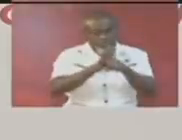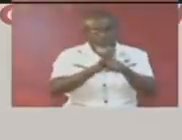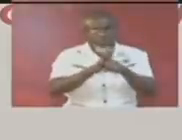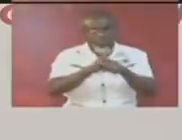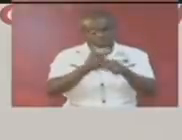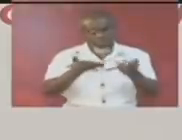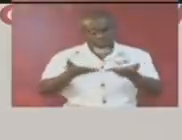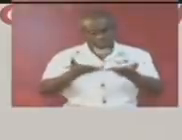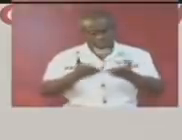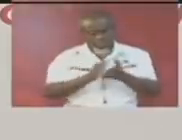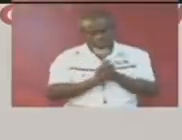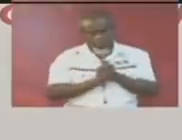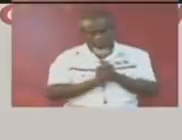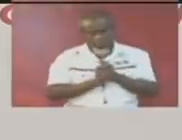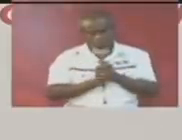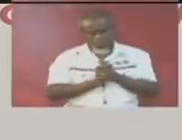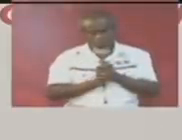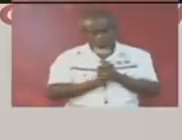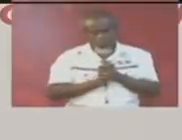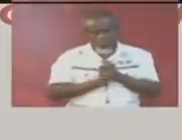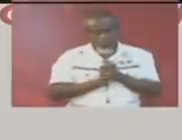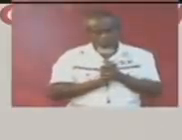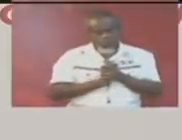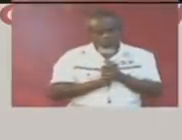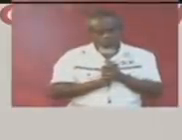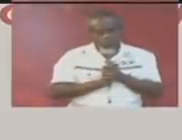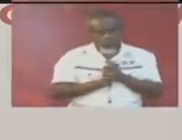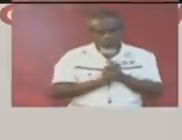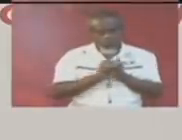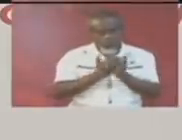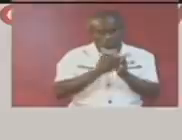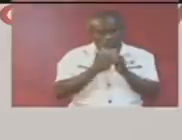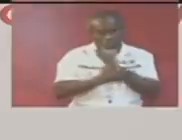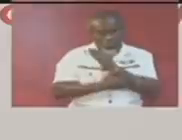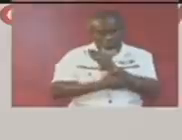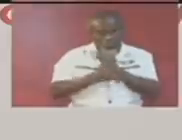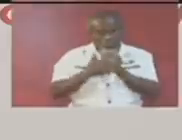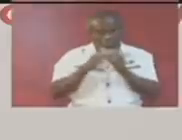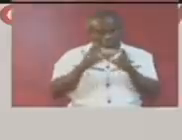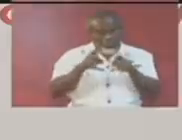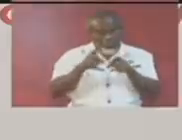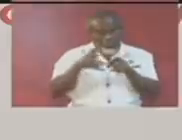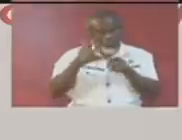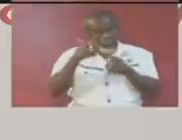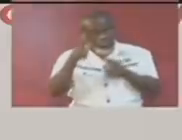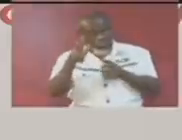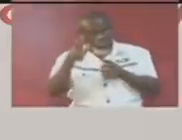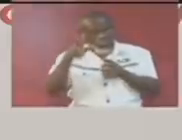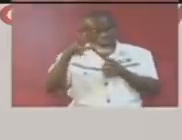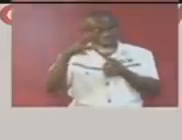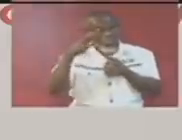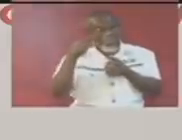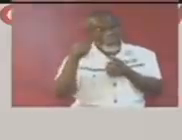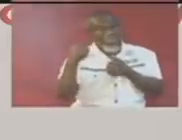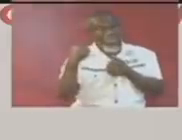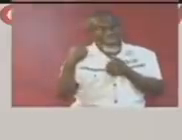milestone of looking at 300 million vaccines to be given by the middle of the year. So we are all looking in that